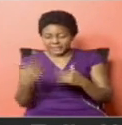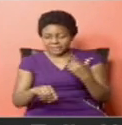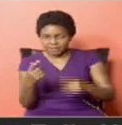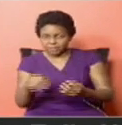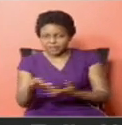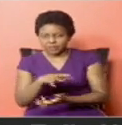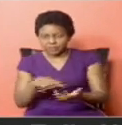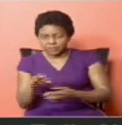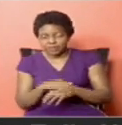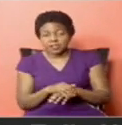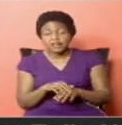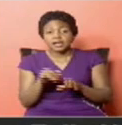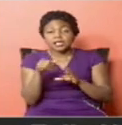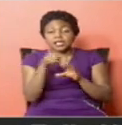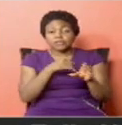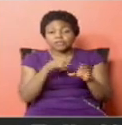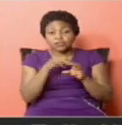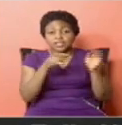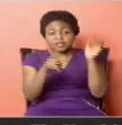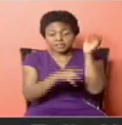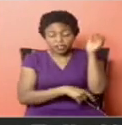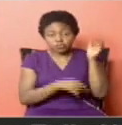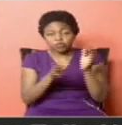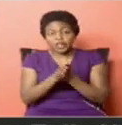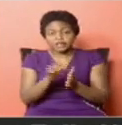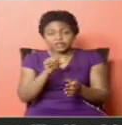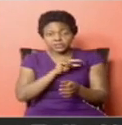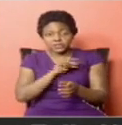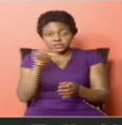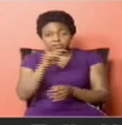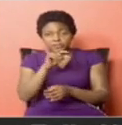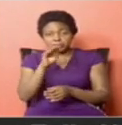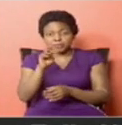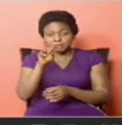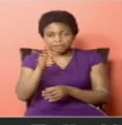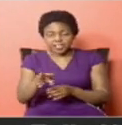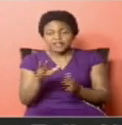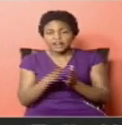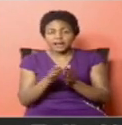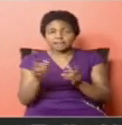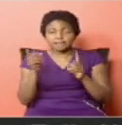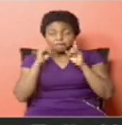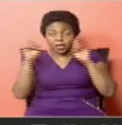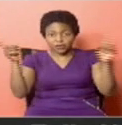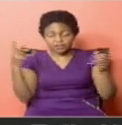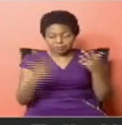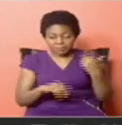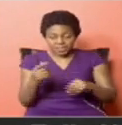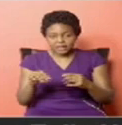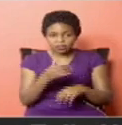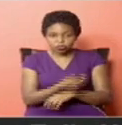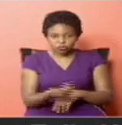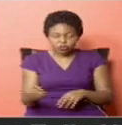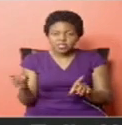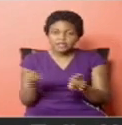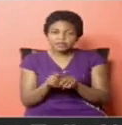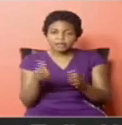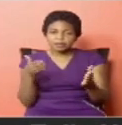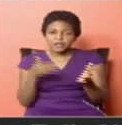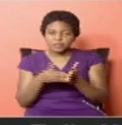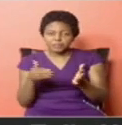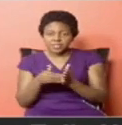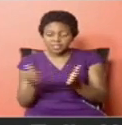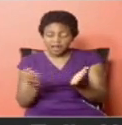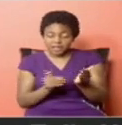violence, including sexual and gender-based violence and violence against children, and limited access to